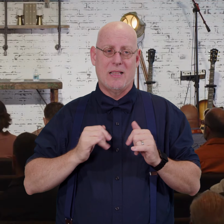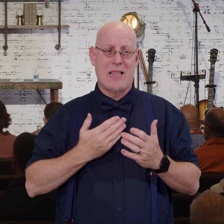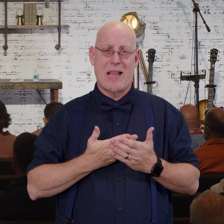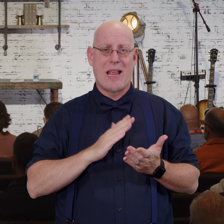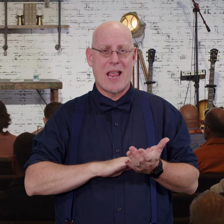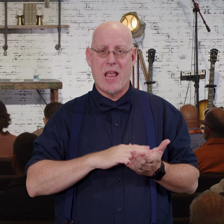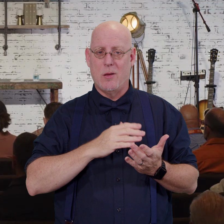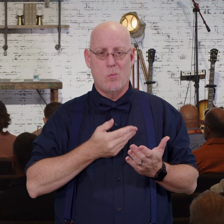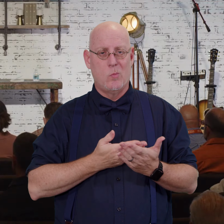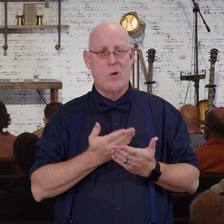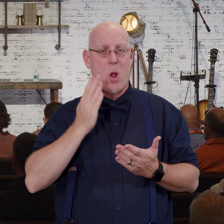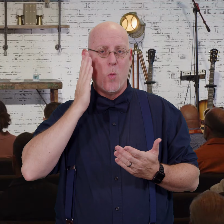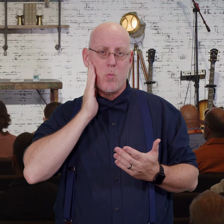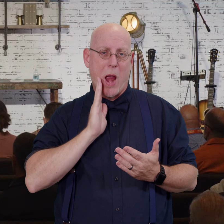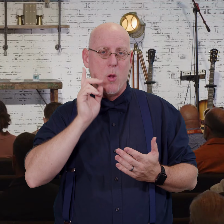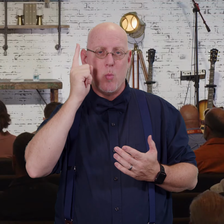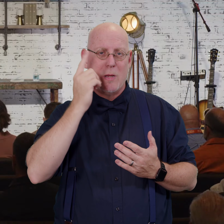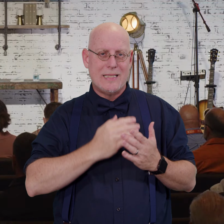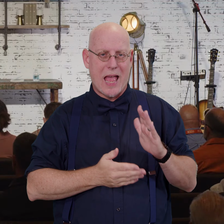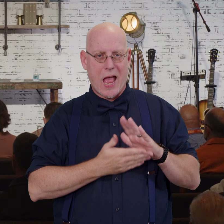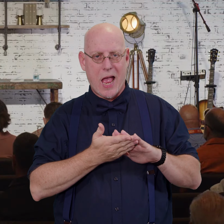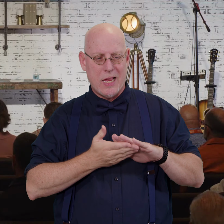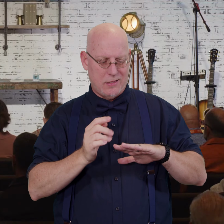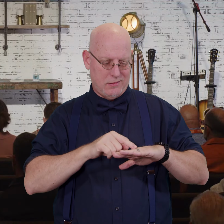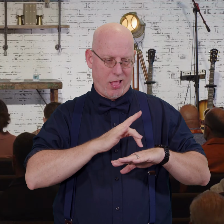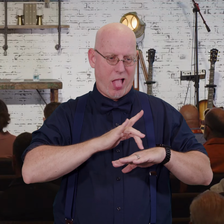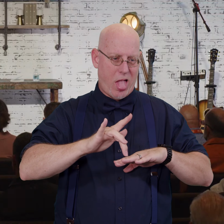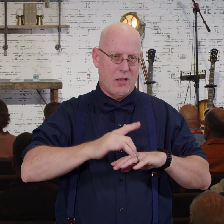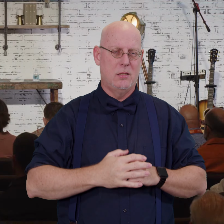unturned, browned on just one side.